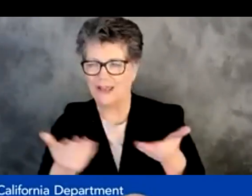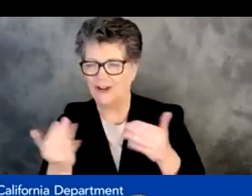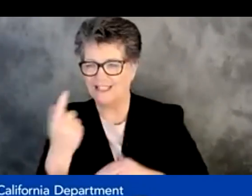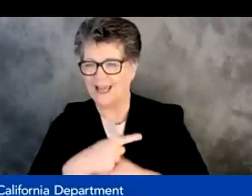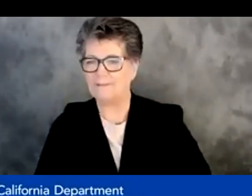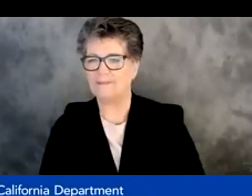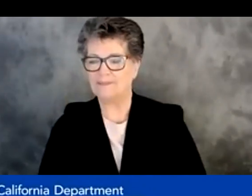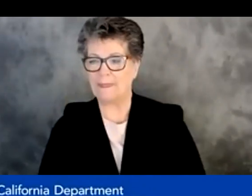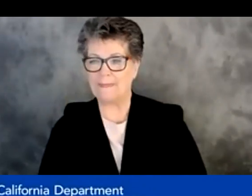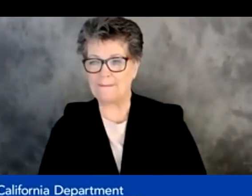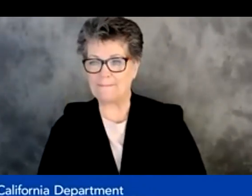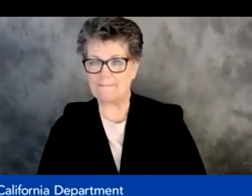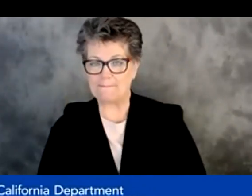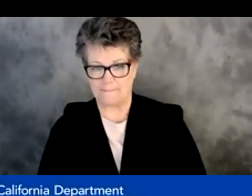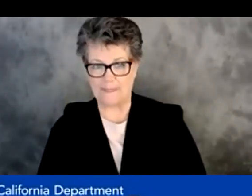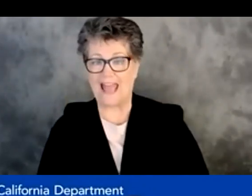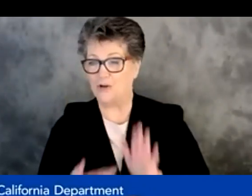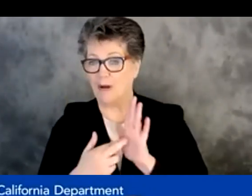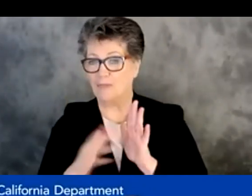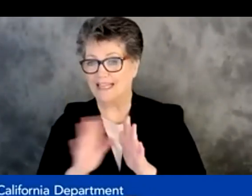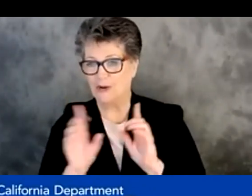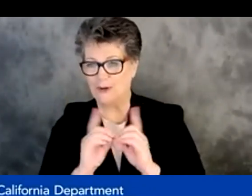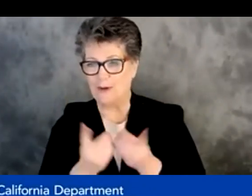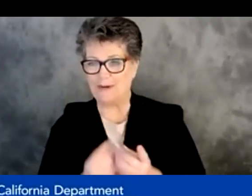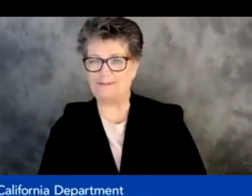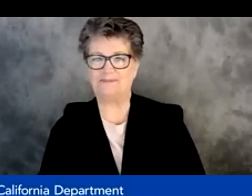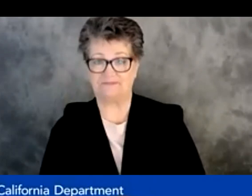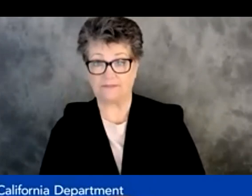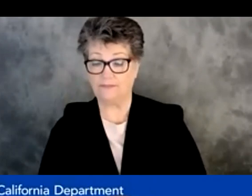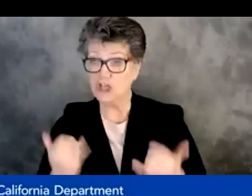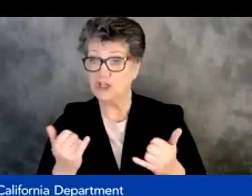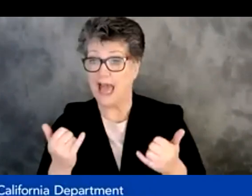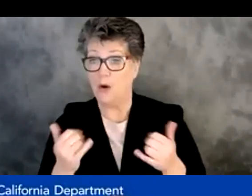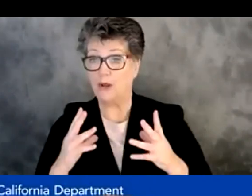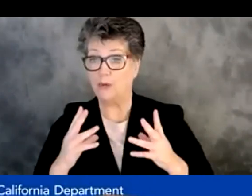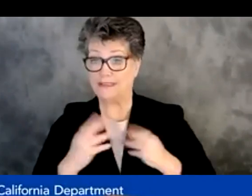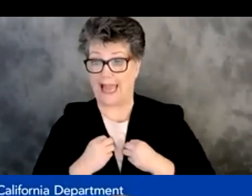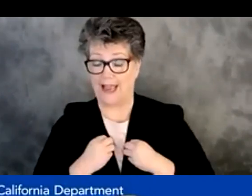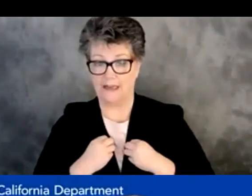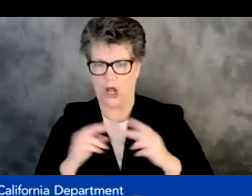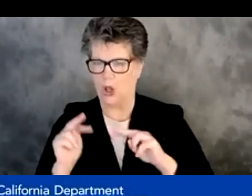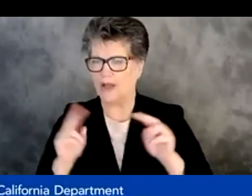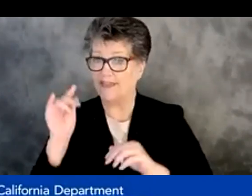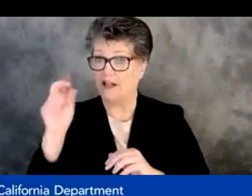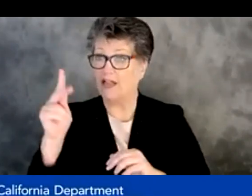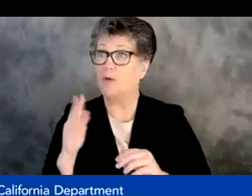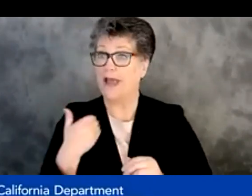today and representing your departments. So we now will take, looking at the clock,